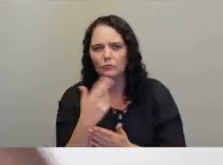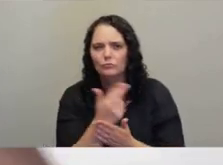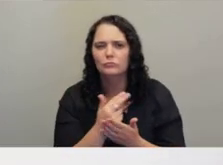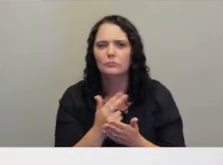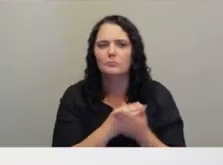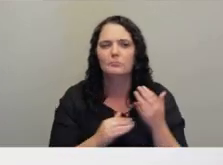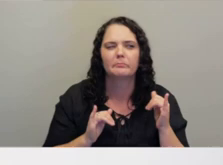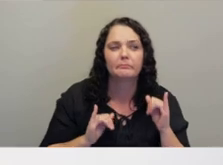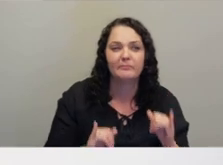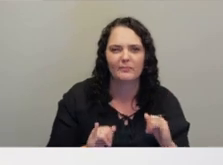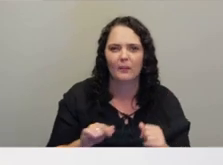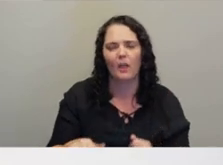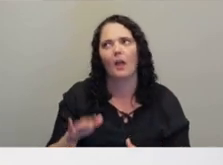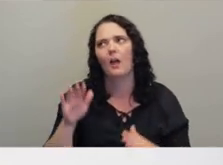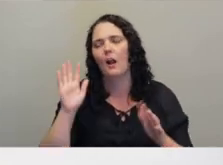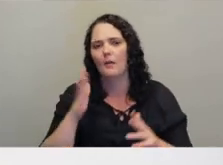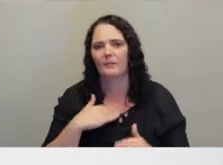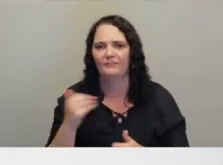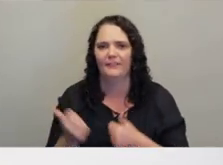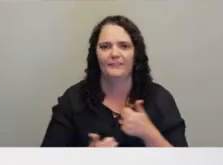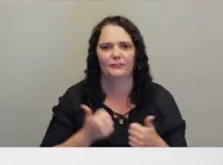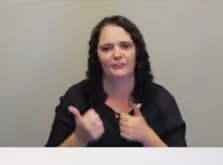entire term. All right.